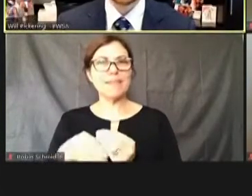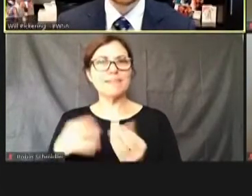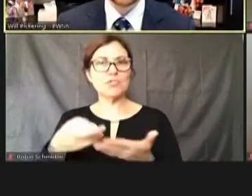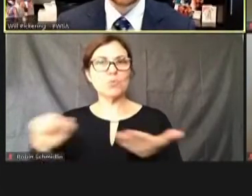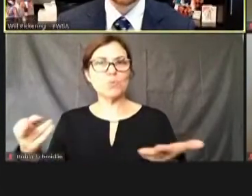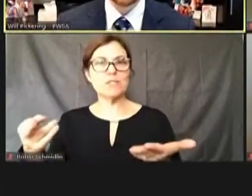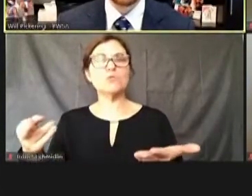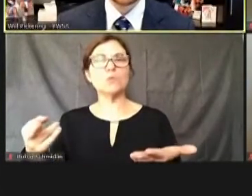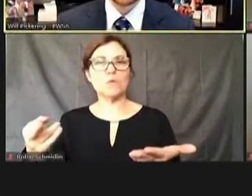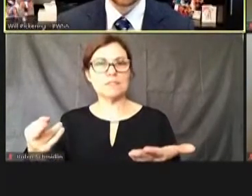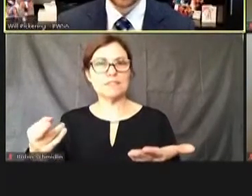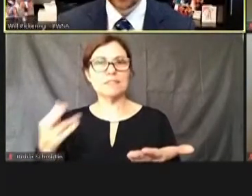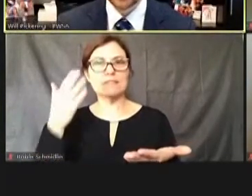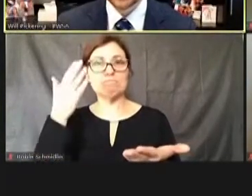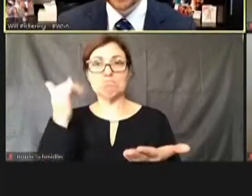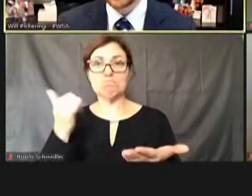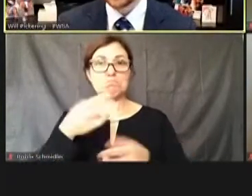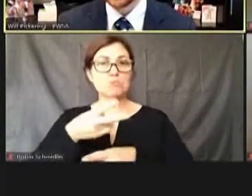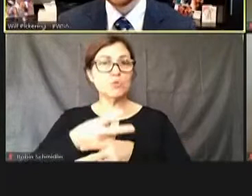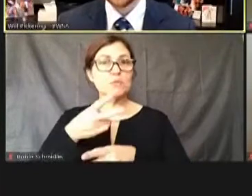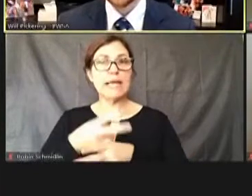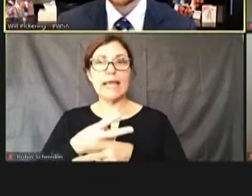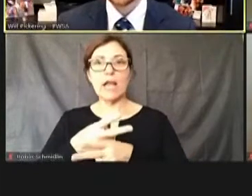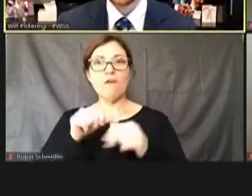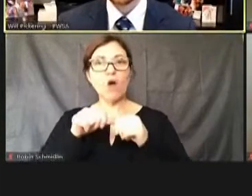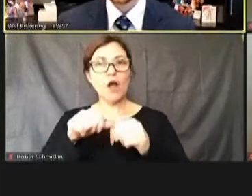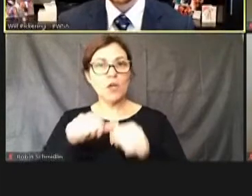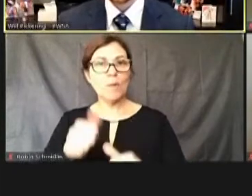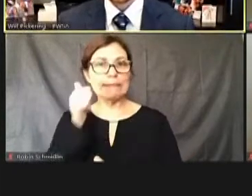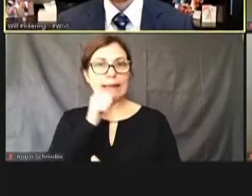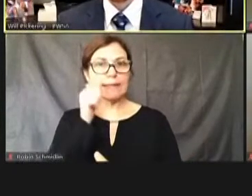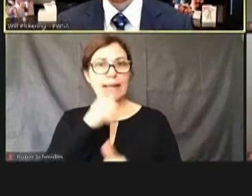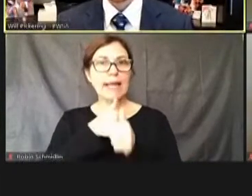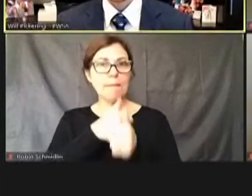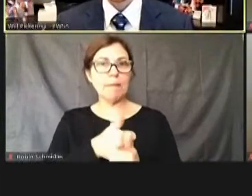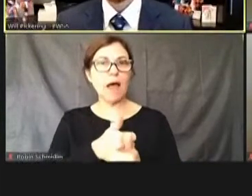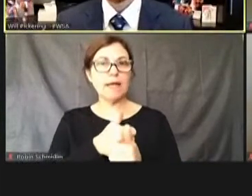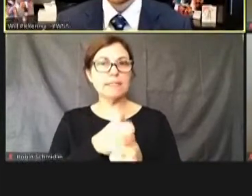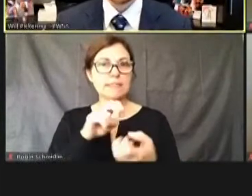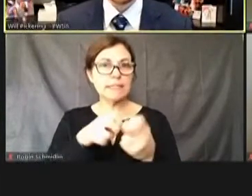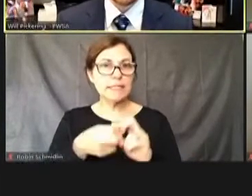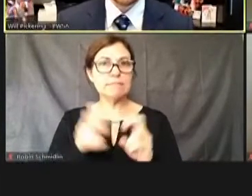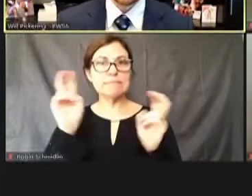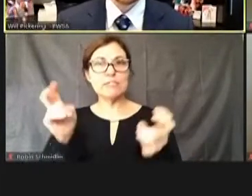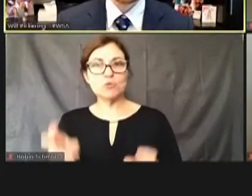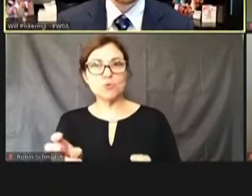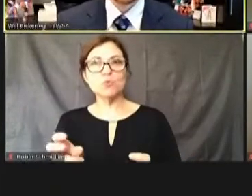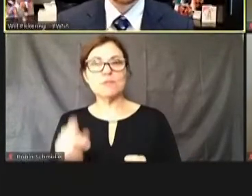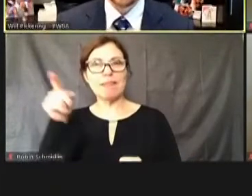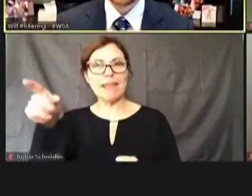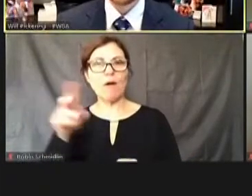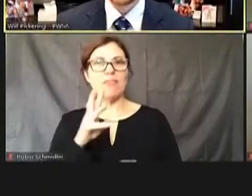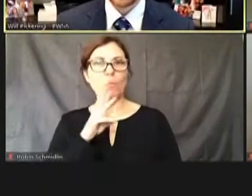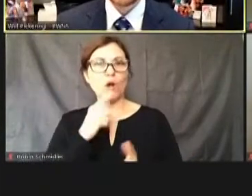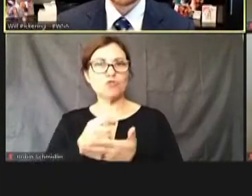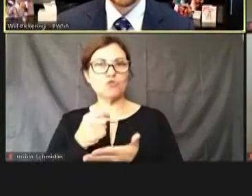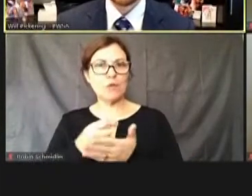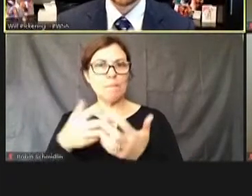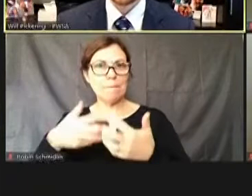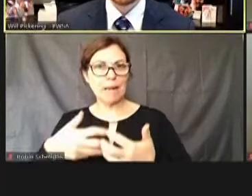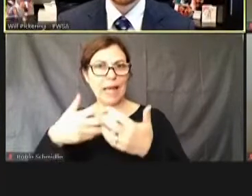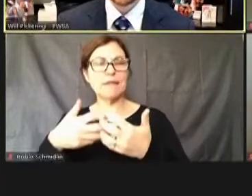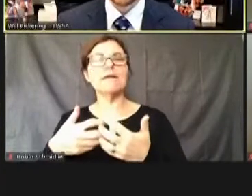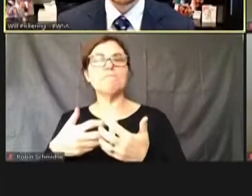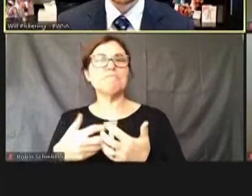take care of the ongoing day-to-day compliance issues at our water treatment plant, things that are outside of